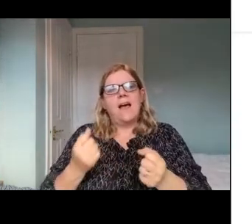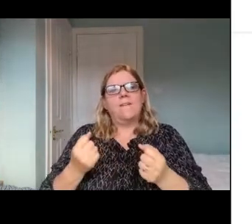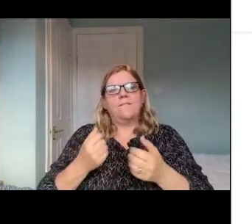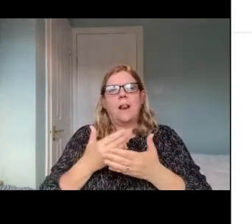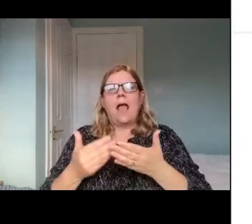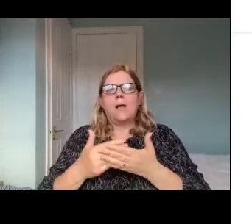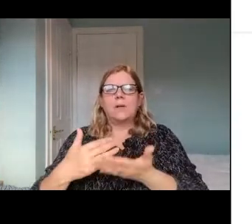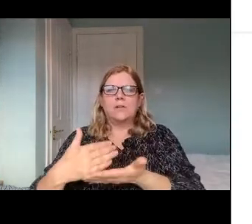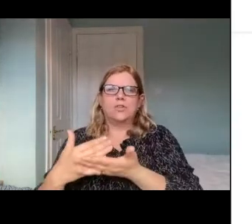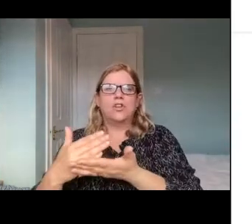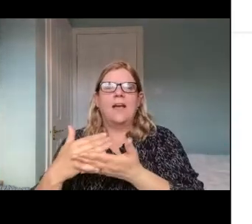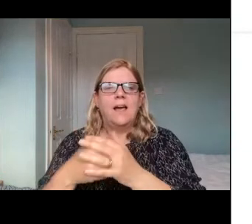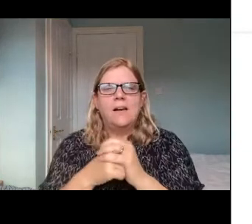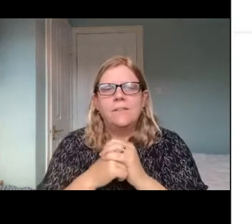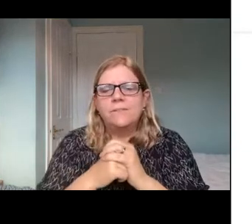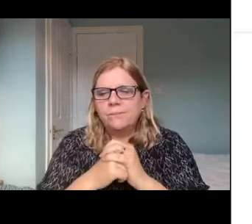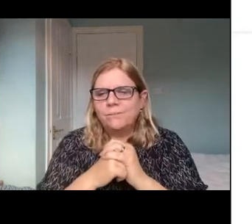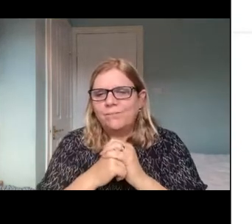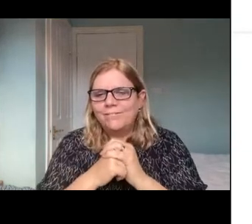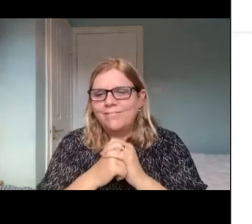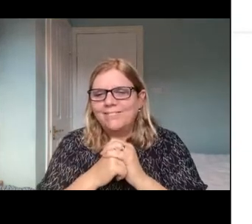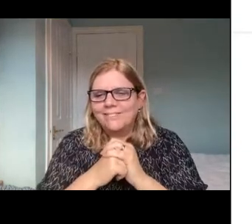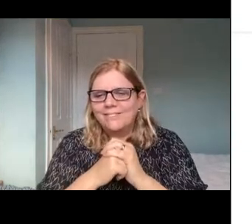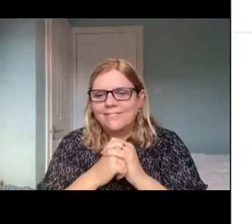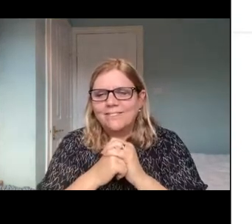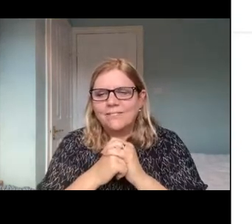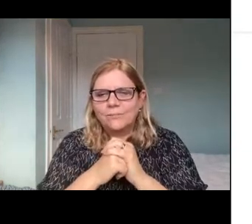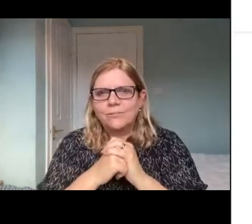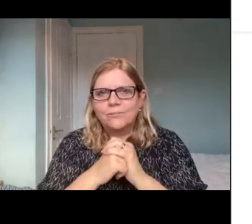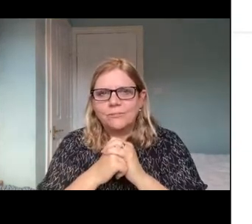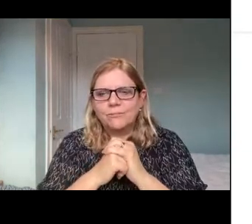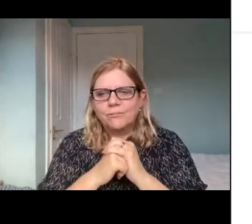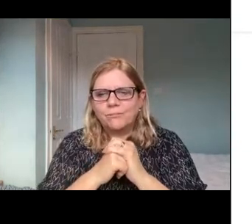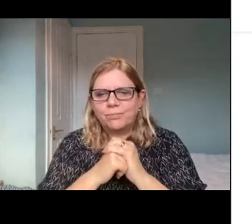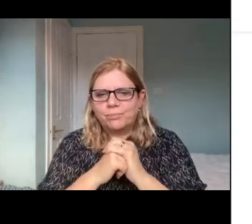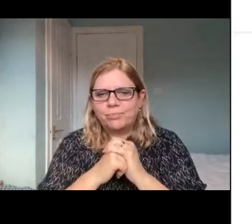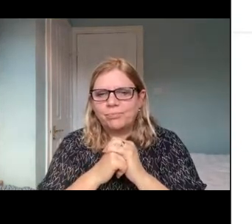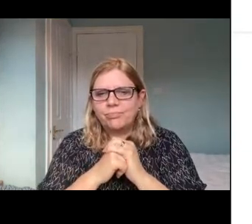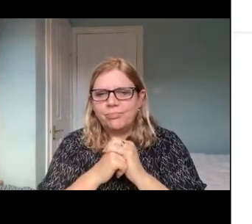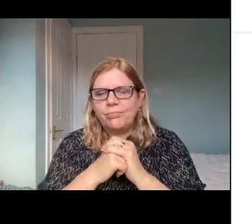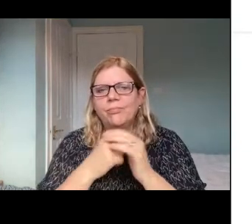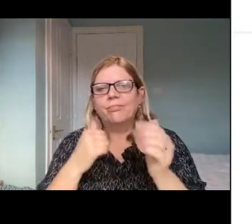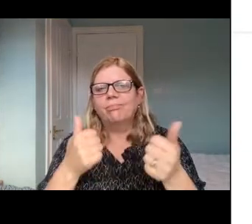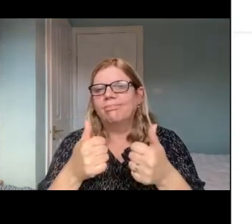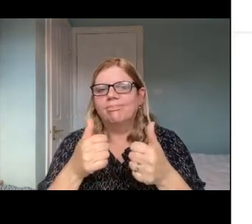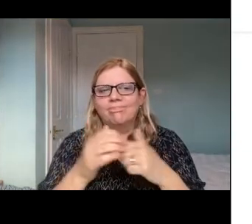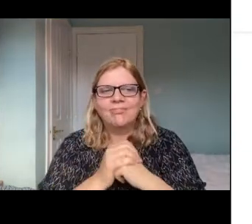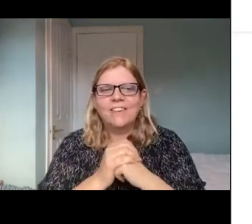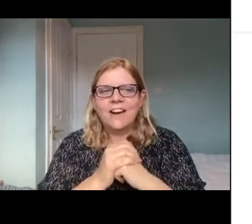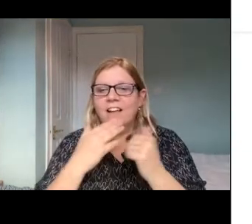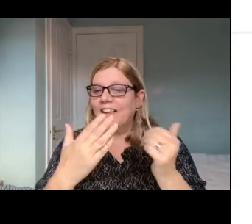world, and I have a language to use to share within those groups.